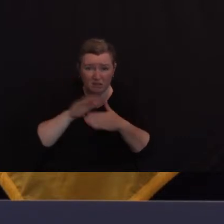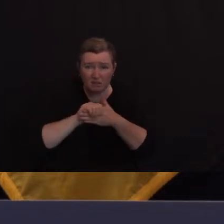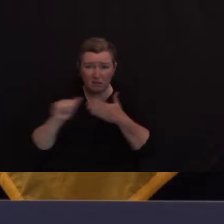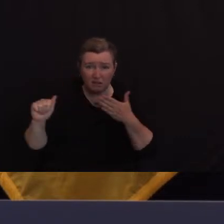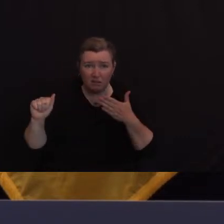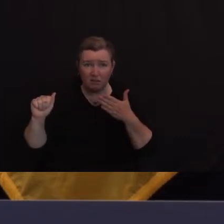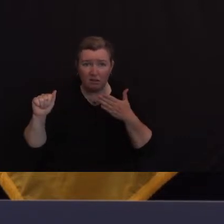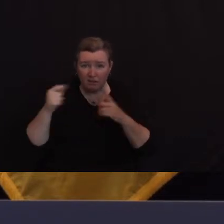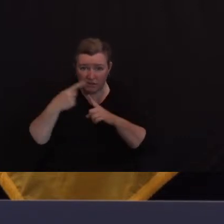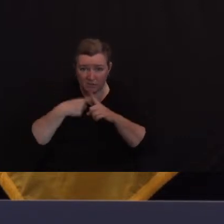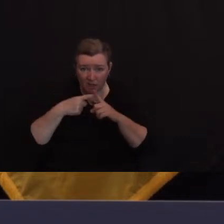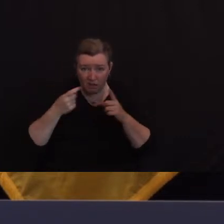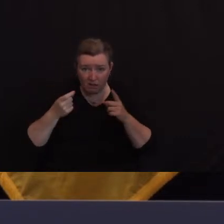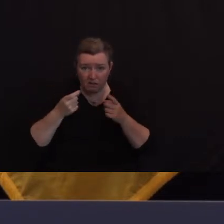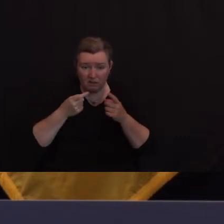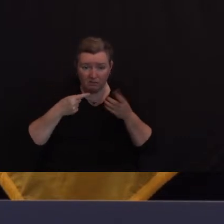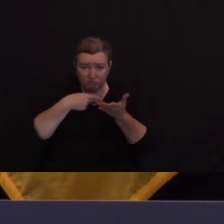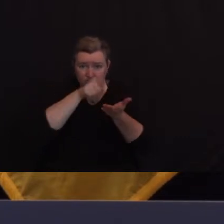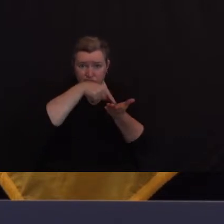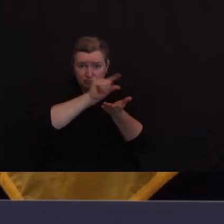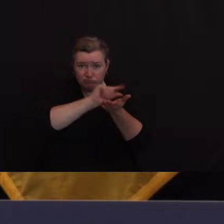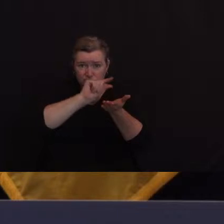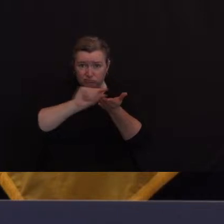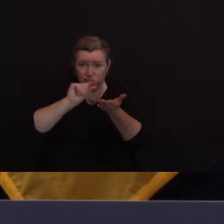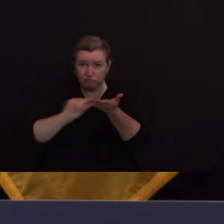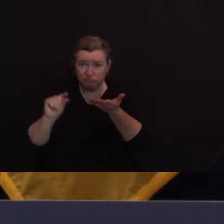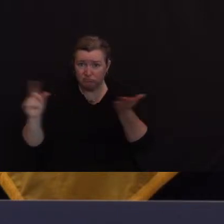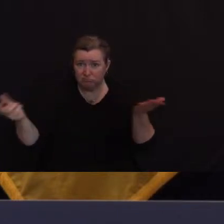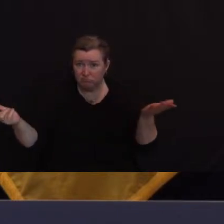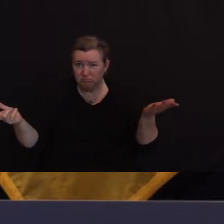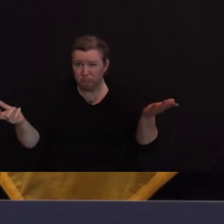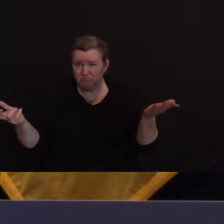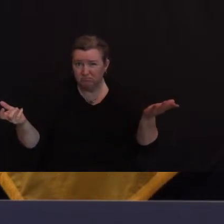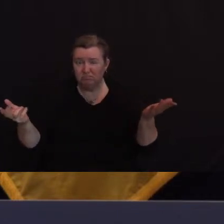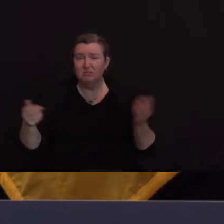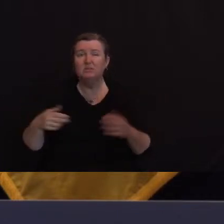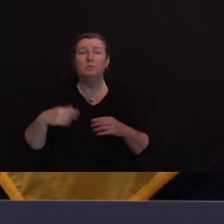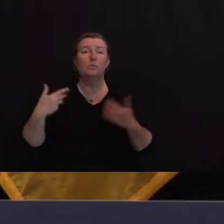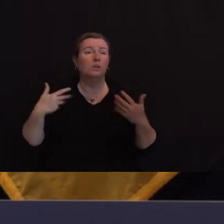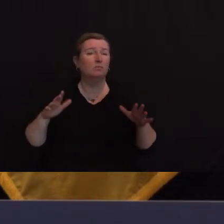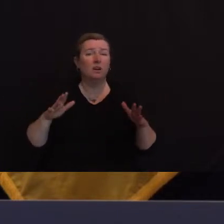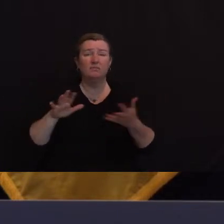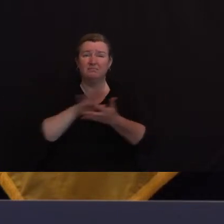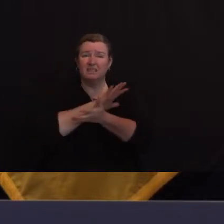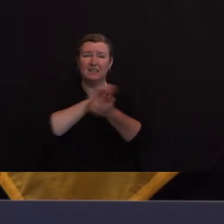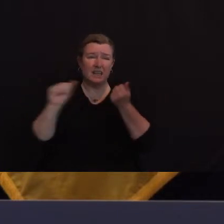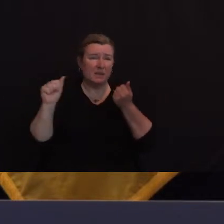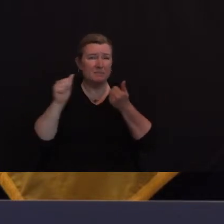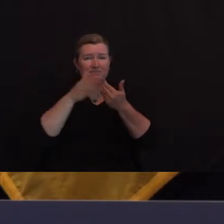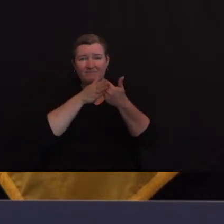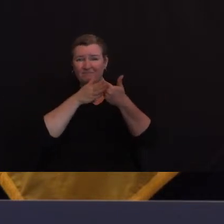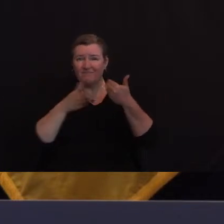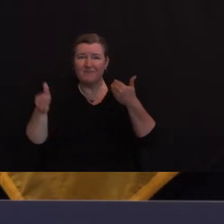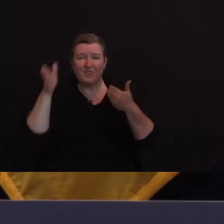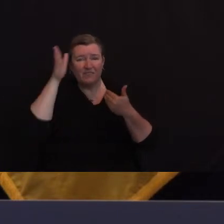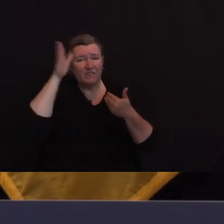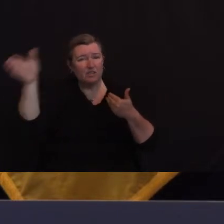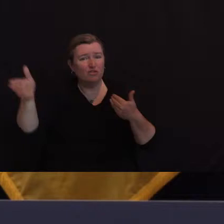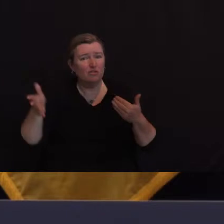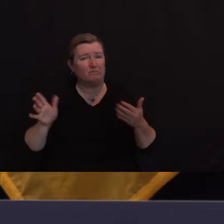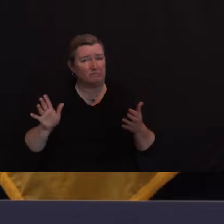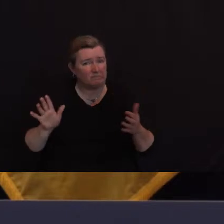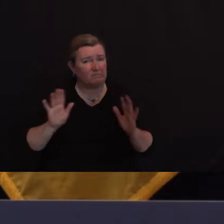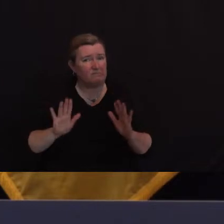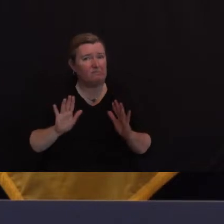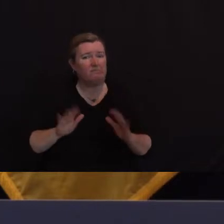will also have long-term impact on infrastructure, education, healthcare, et cetera. I